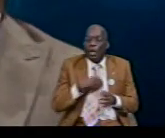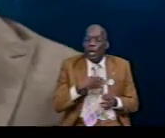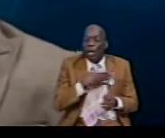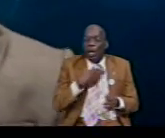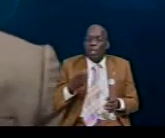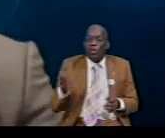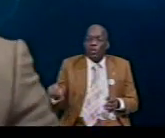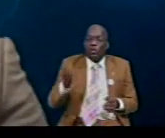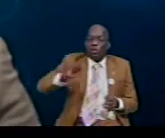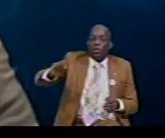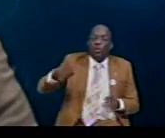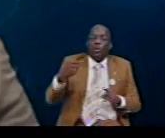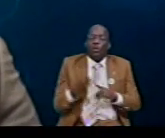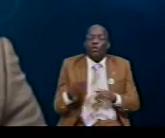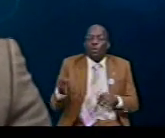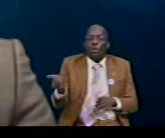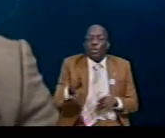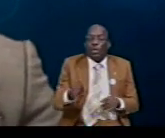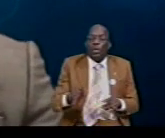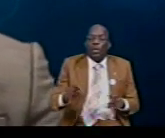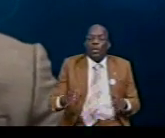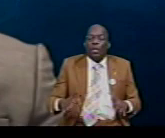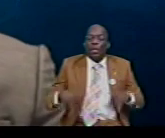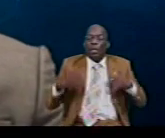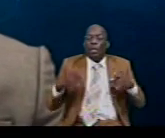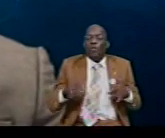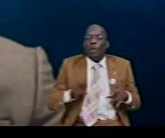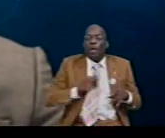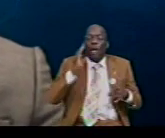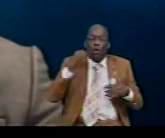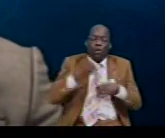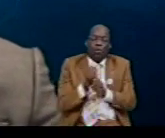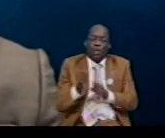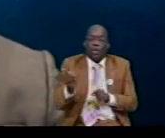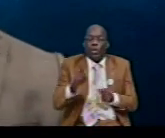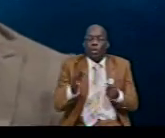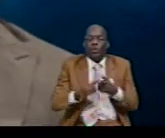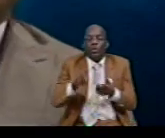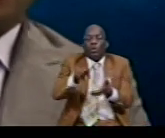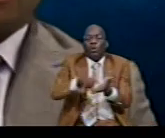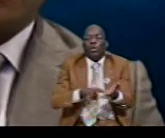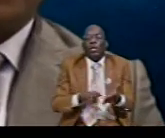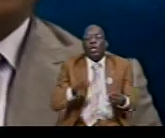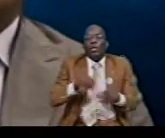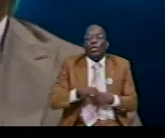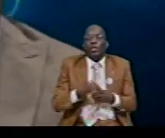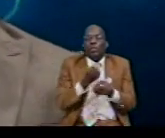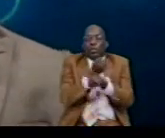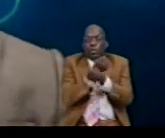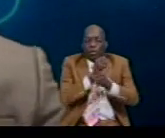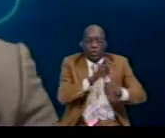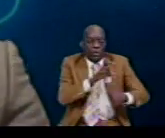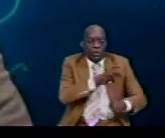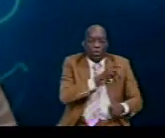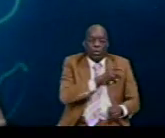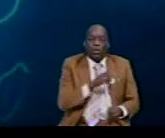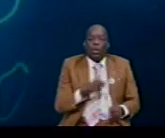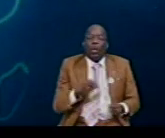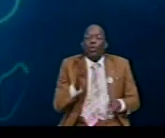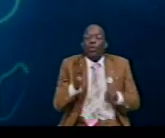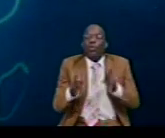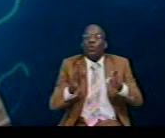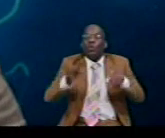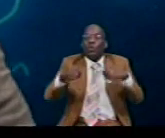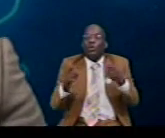make them lie down in safety. We're going to pray for nations going through war, terrorist insurgencies,